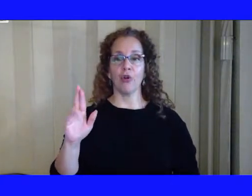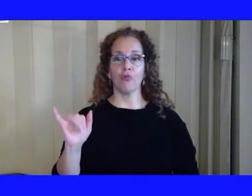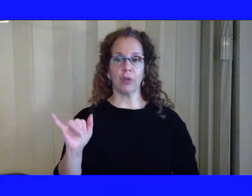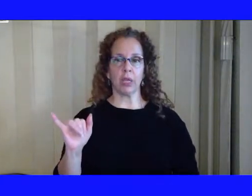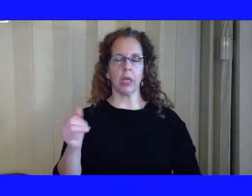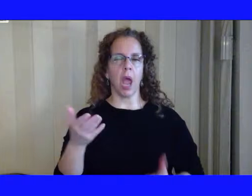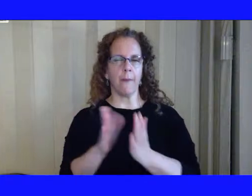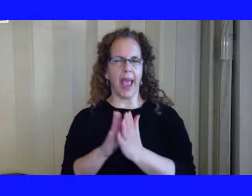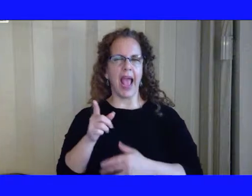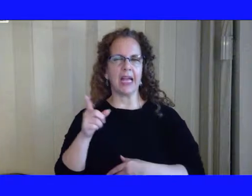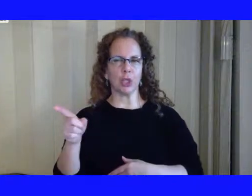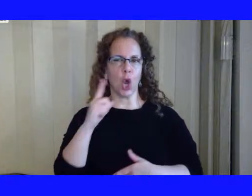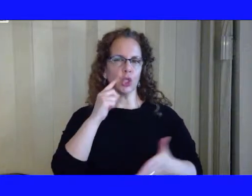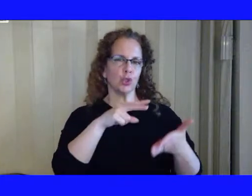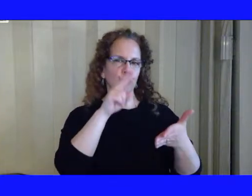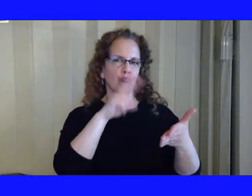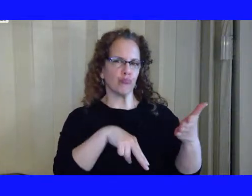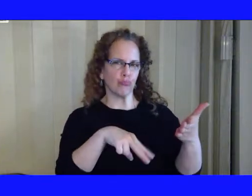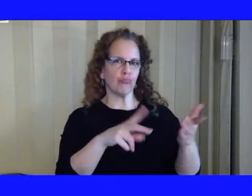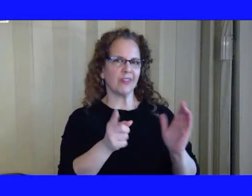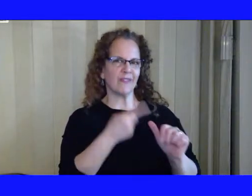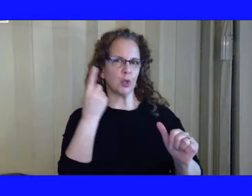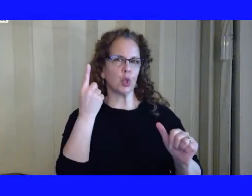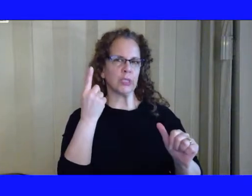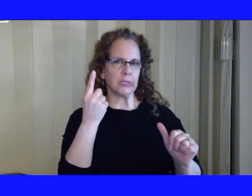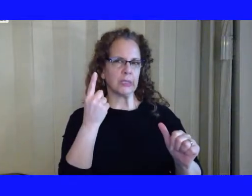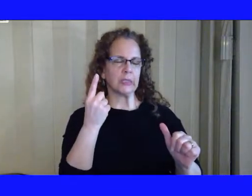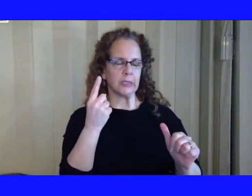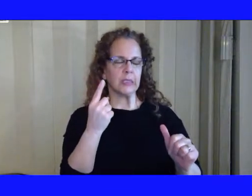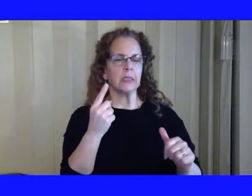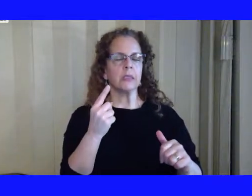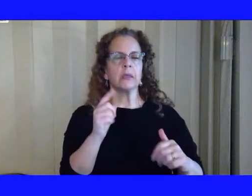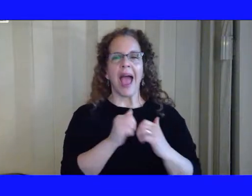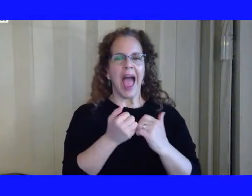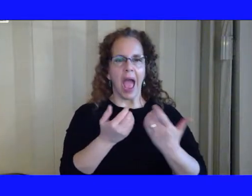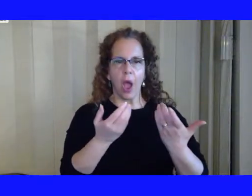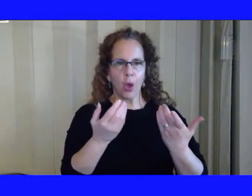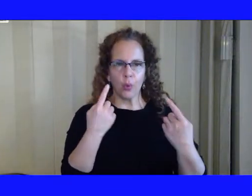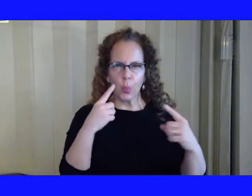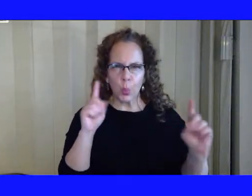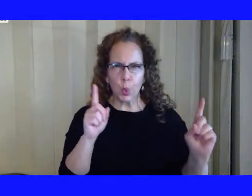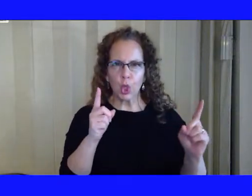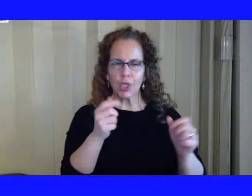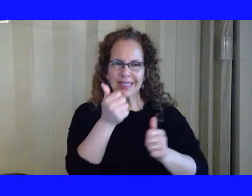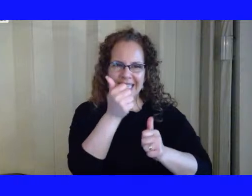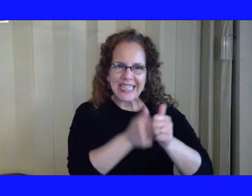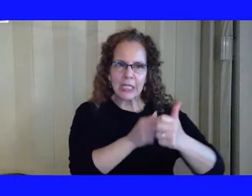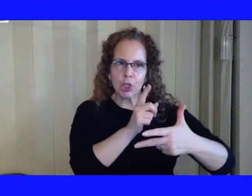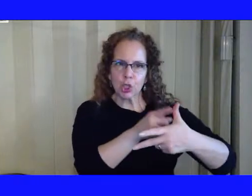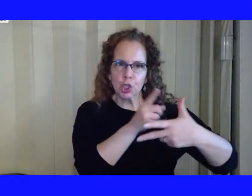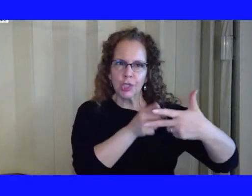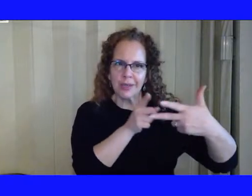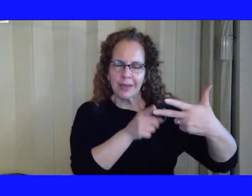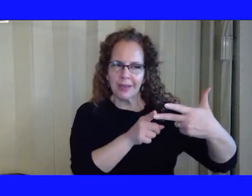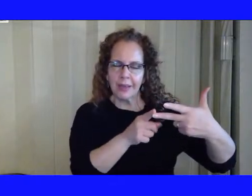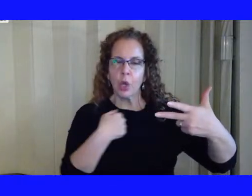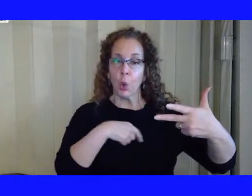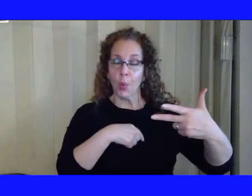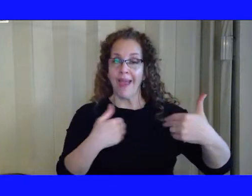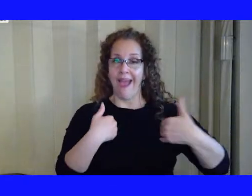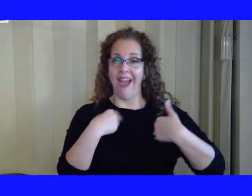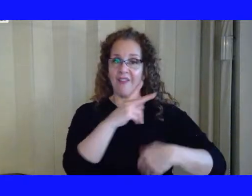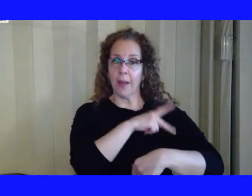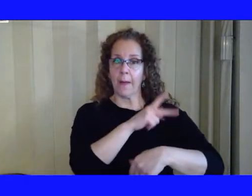meeting continue. I have a couple of questions, Blanche, if you don't mind. Sure. And I'm following up